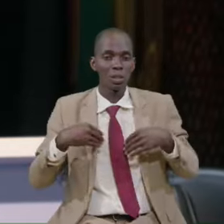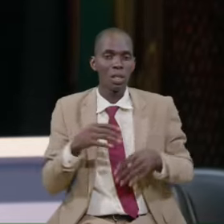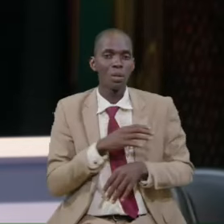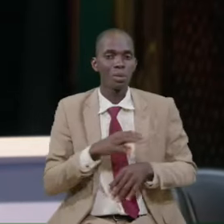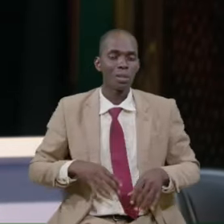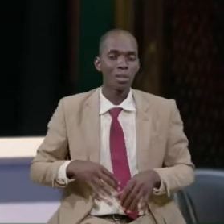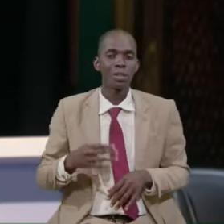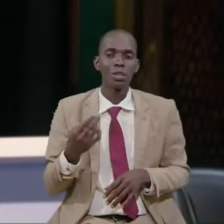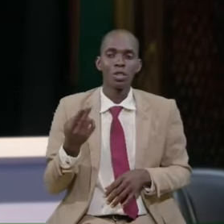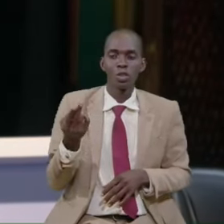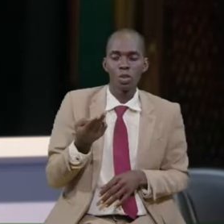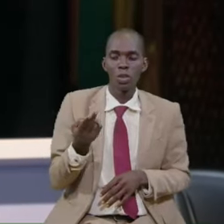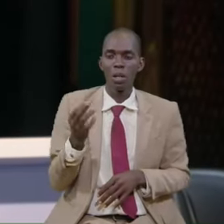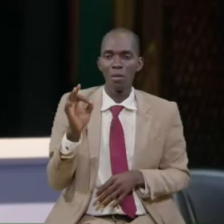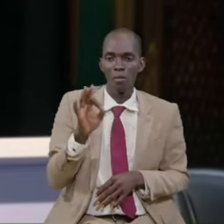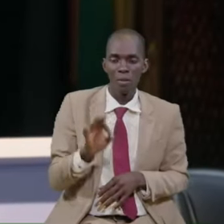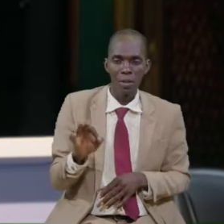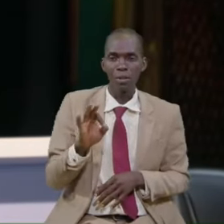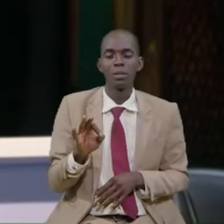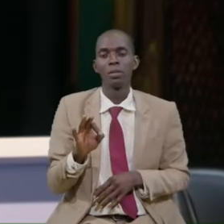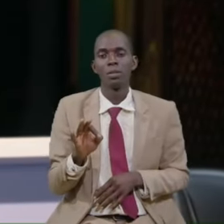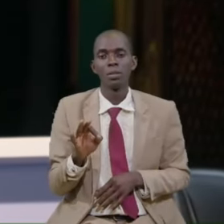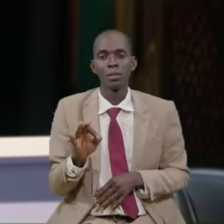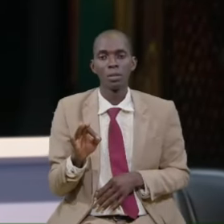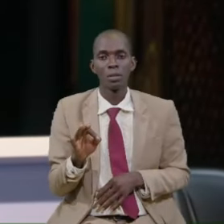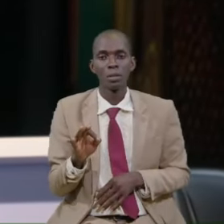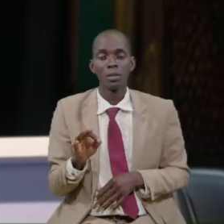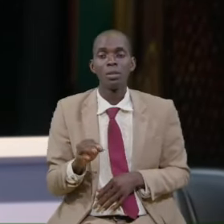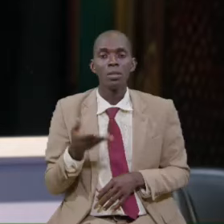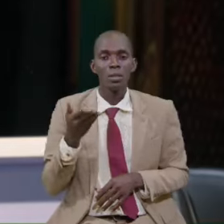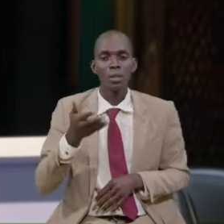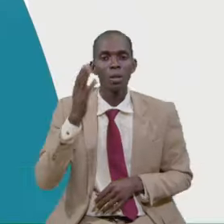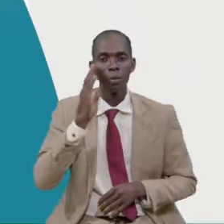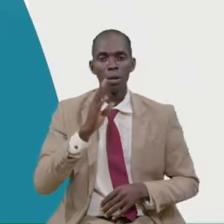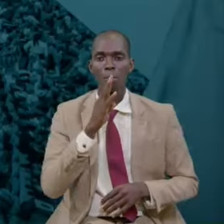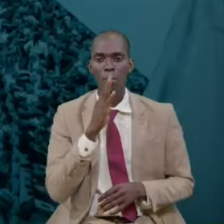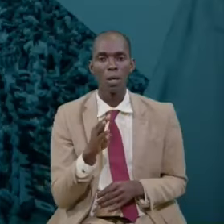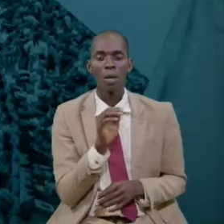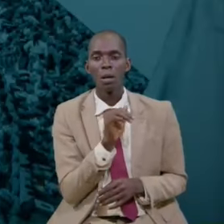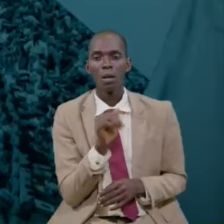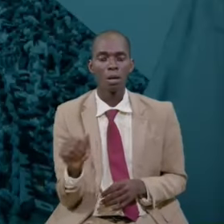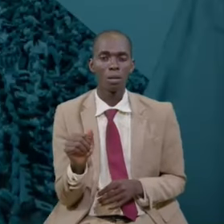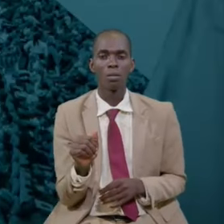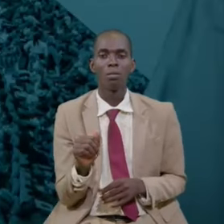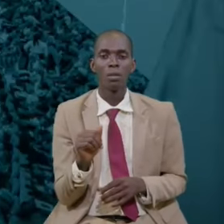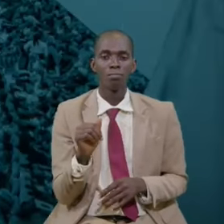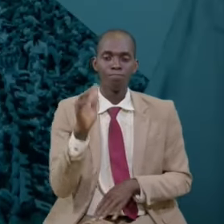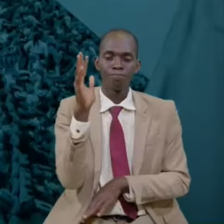and on Thursday, there will be a lunch hour with Jesus